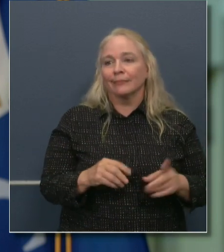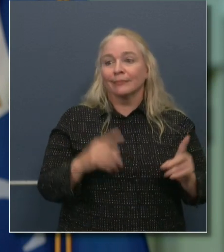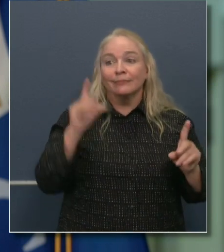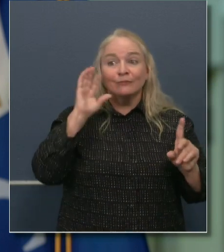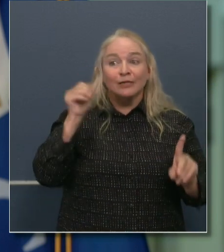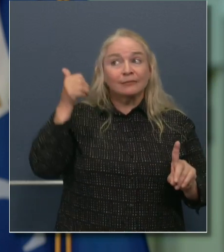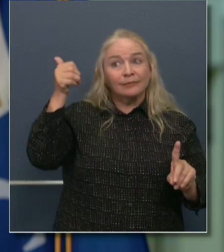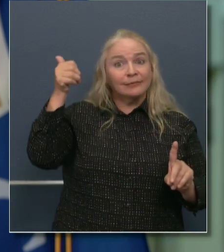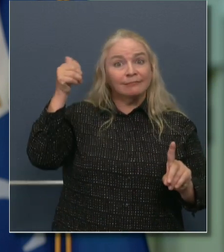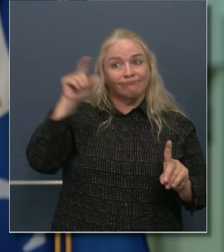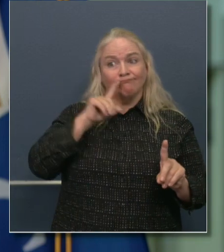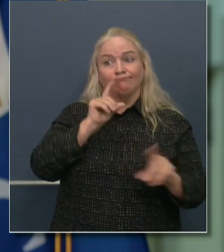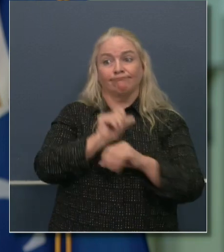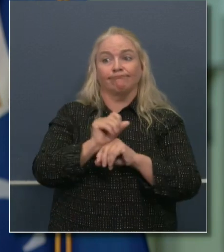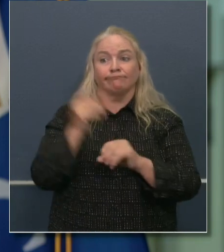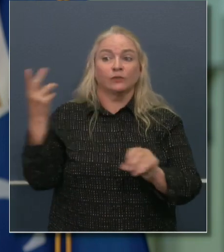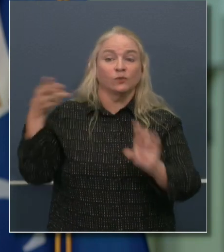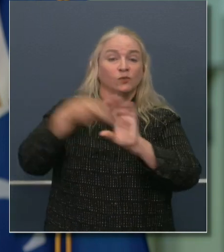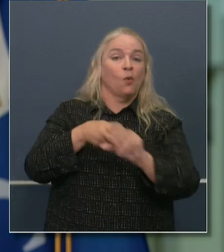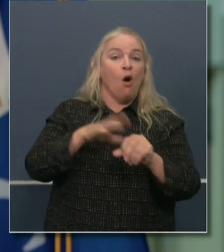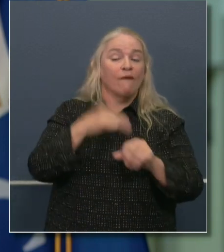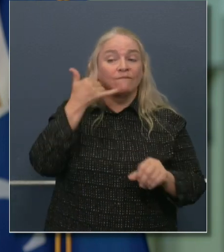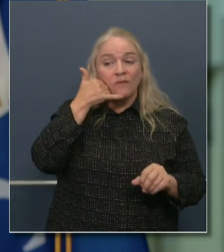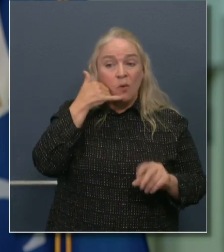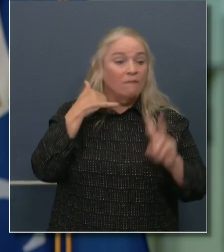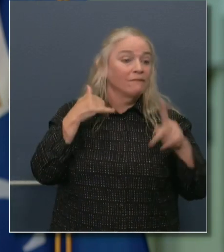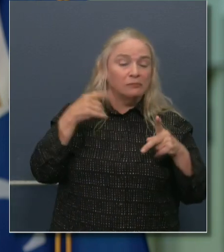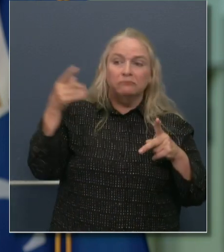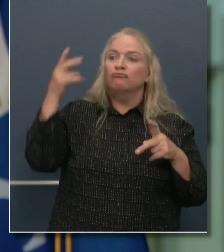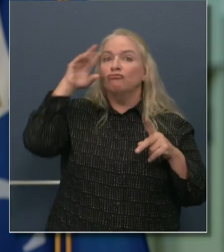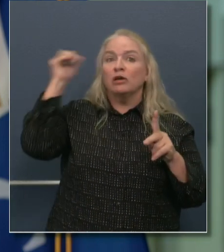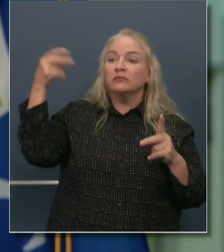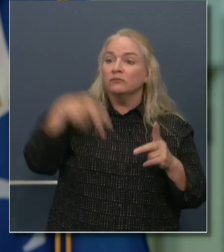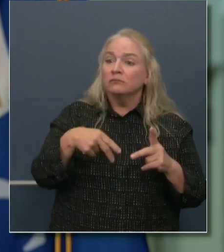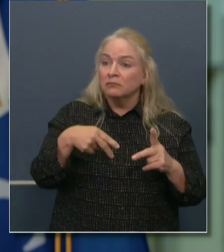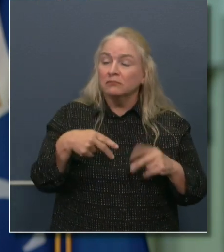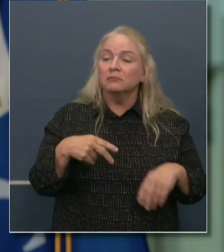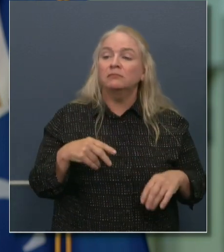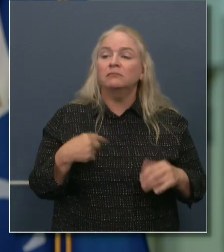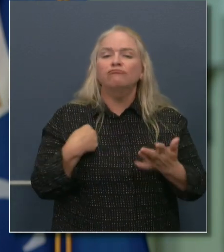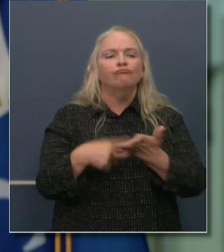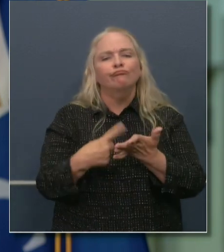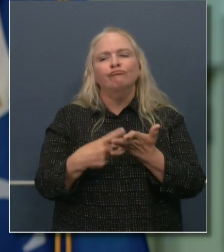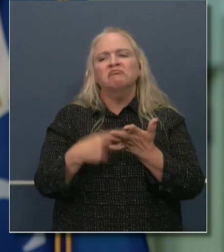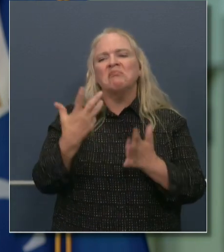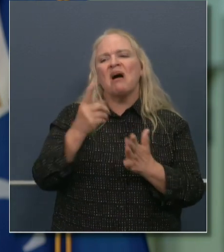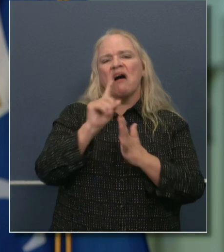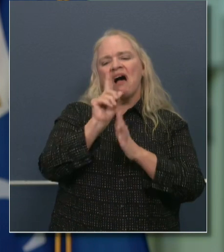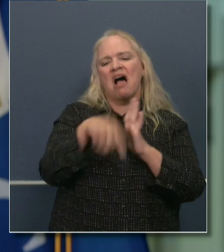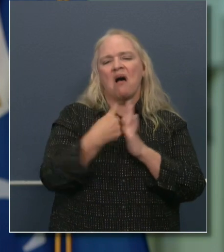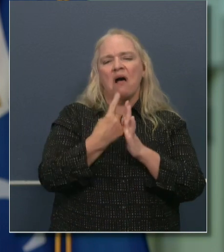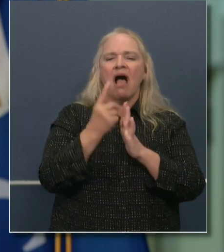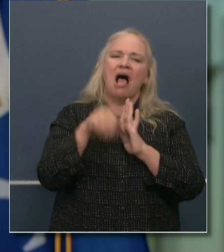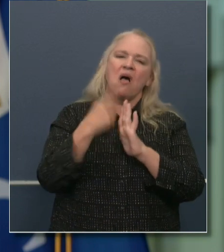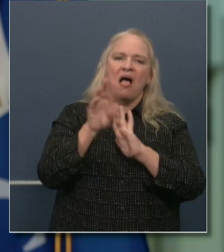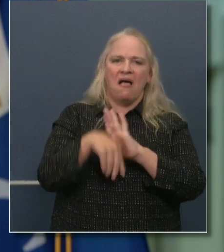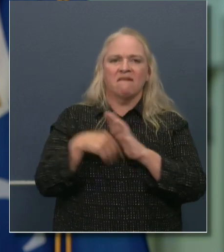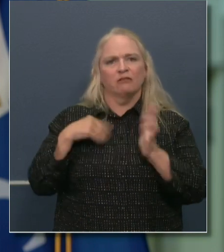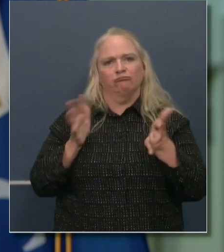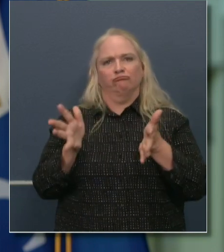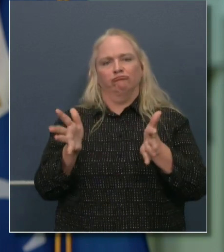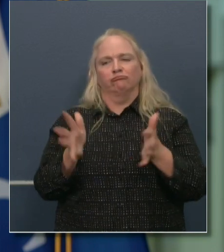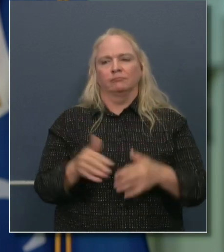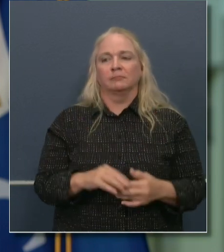that participate in what's typically an hour to an hour and a half long phone call. Let me again just thank all of